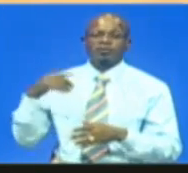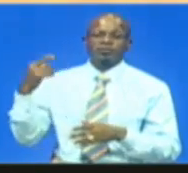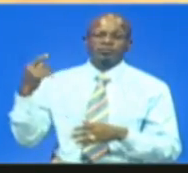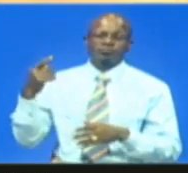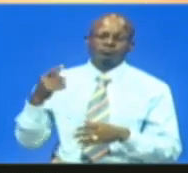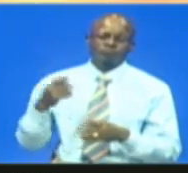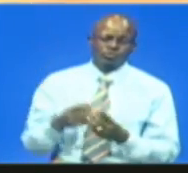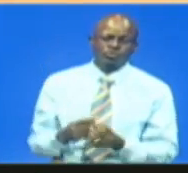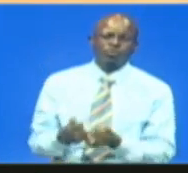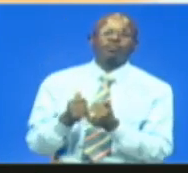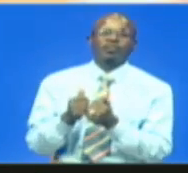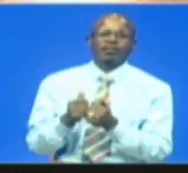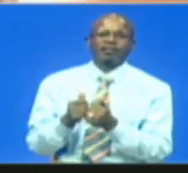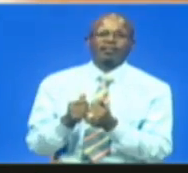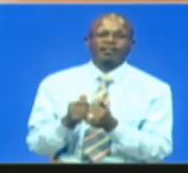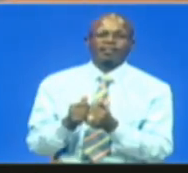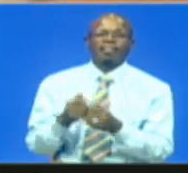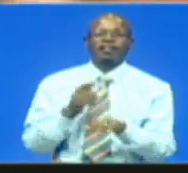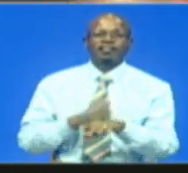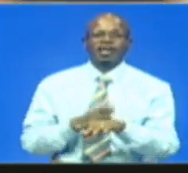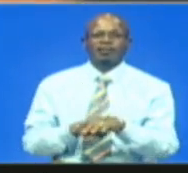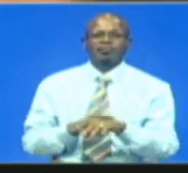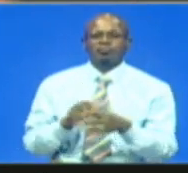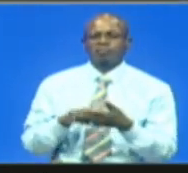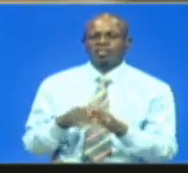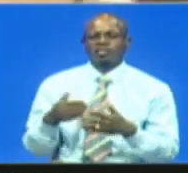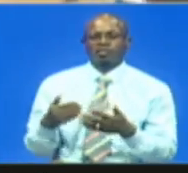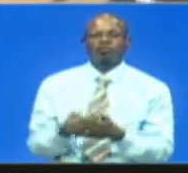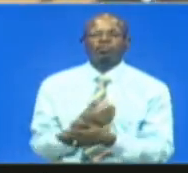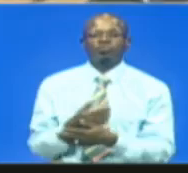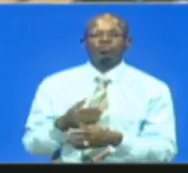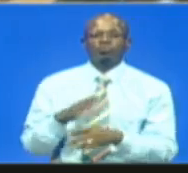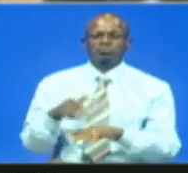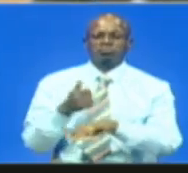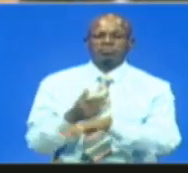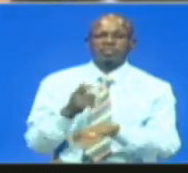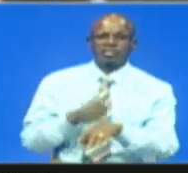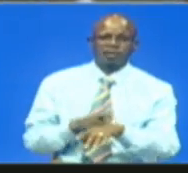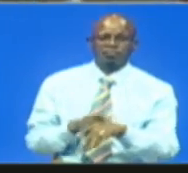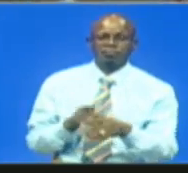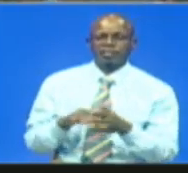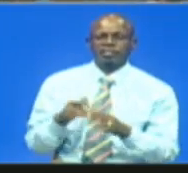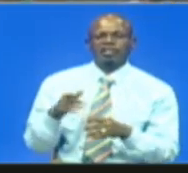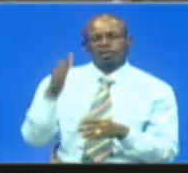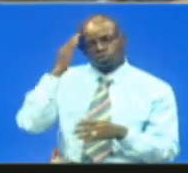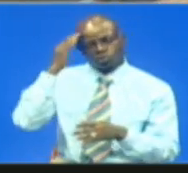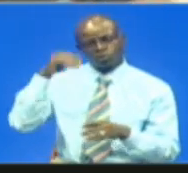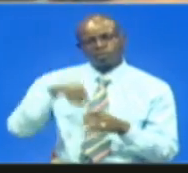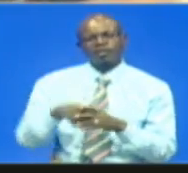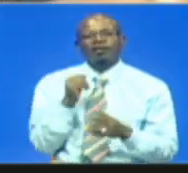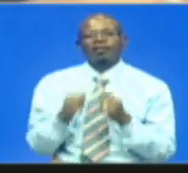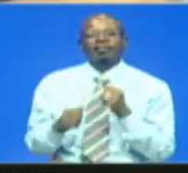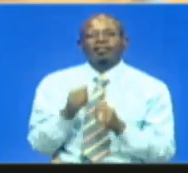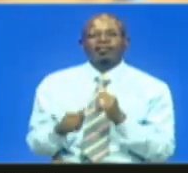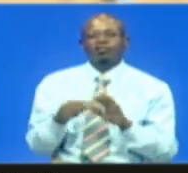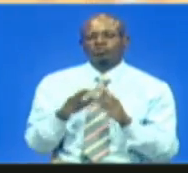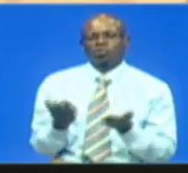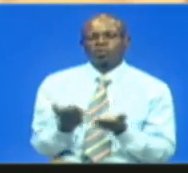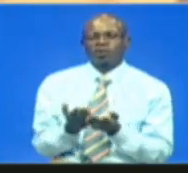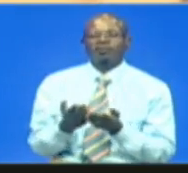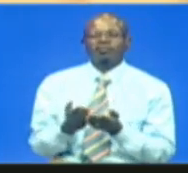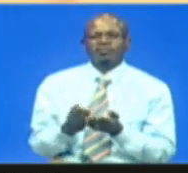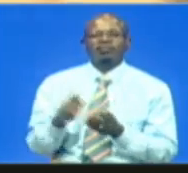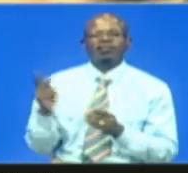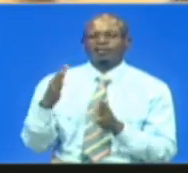of athletic talent in Kenya, in most marathons, the pace setters are known in the athletics world as rabbits are Kenyans. The pace setters